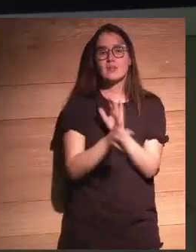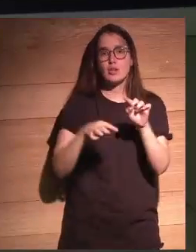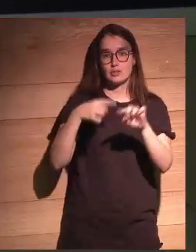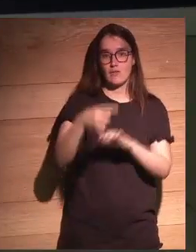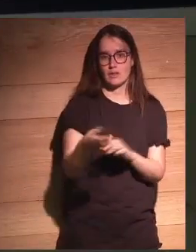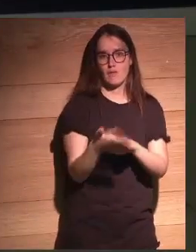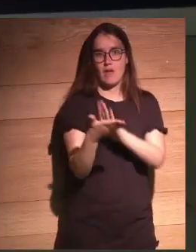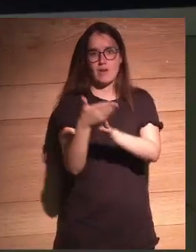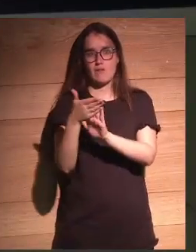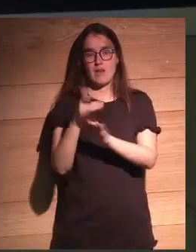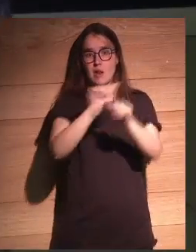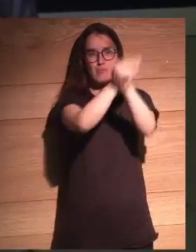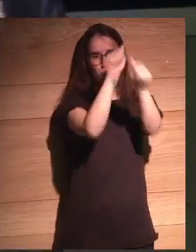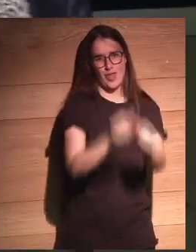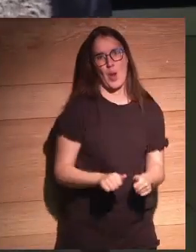the